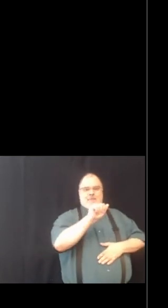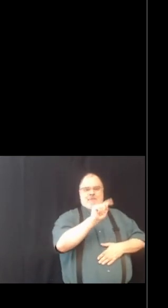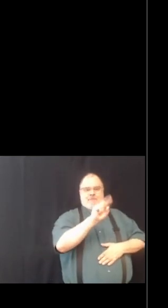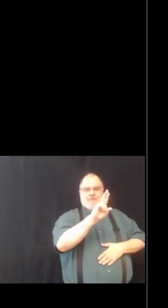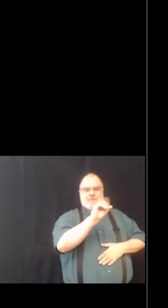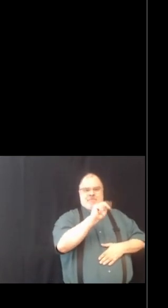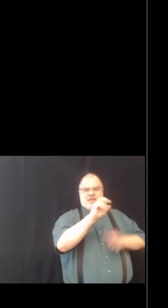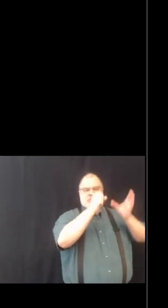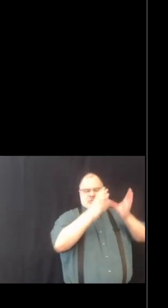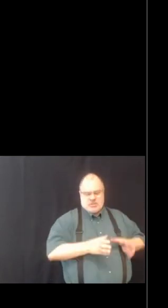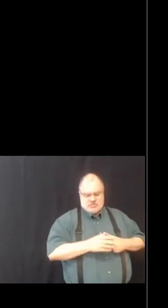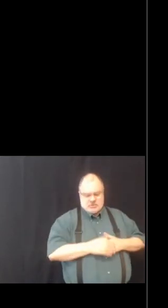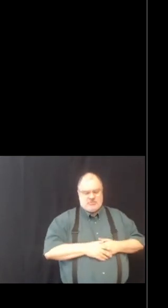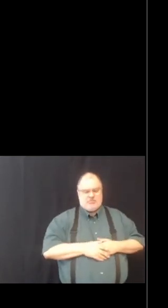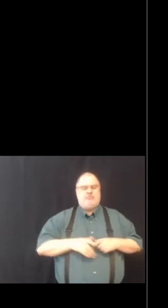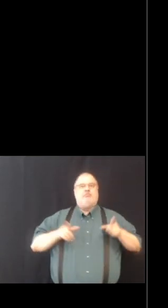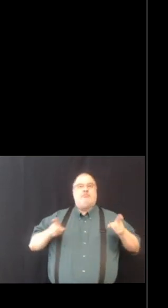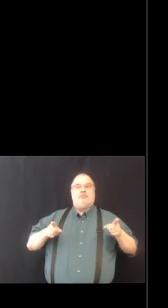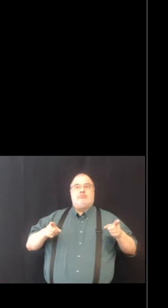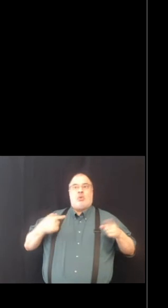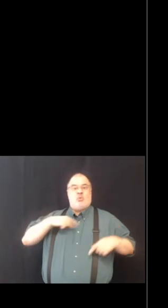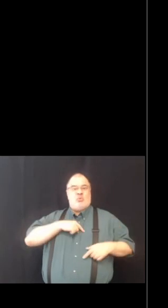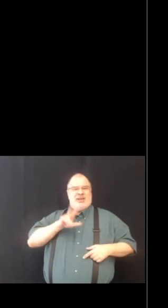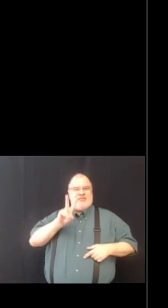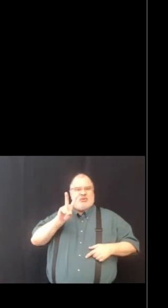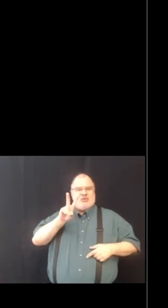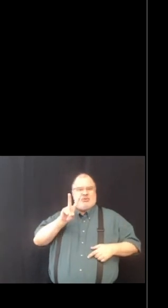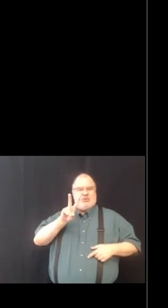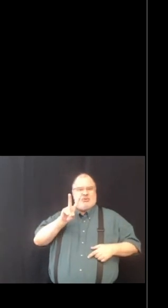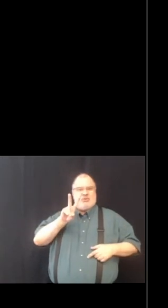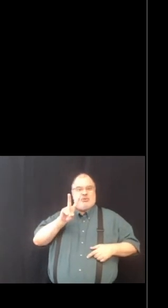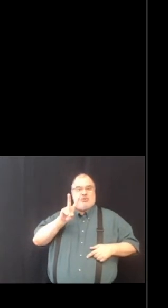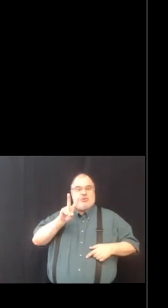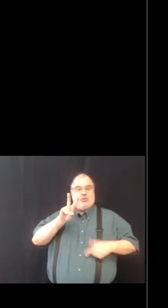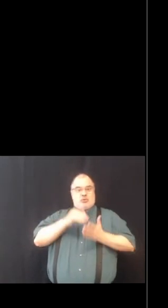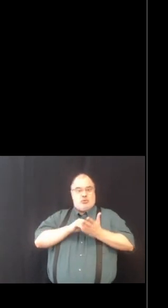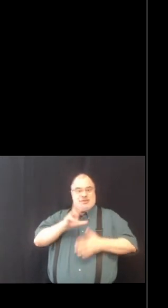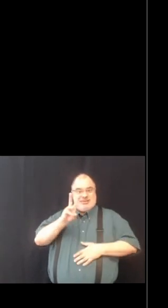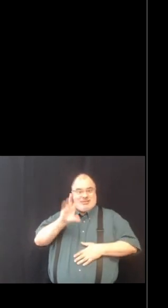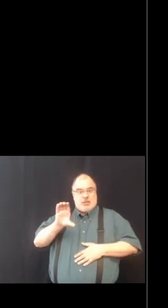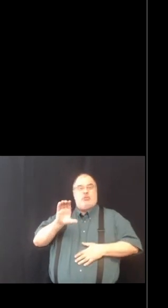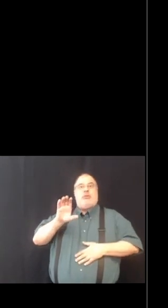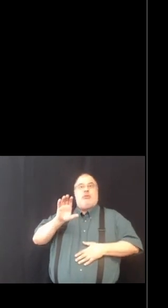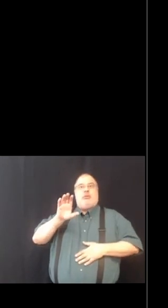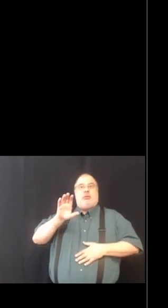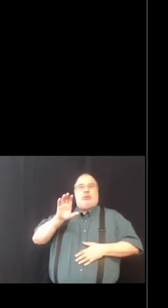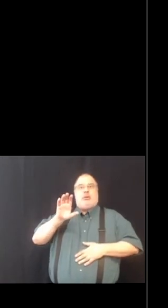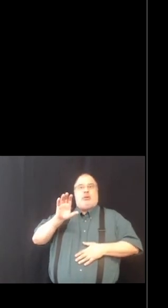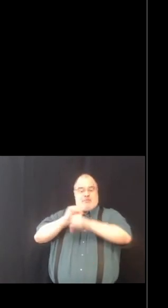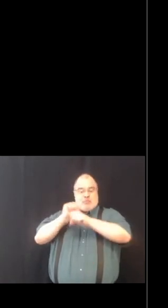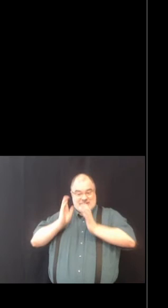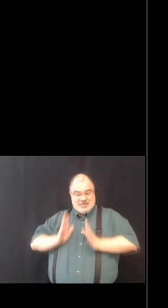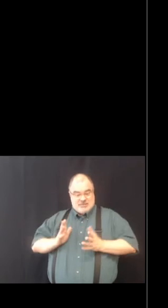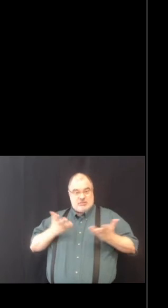over 2,600 employees, including 270 library employees, there are several dozen who